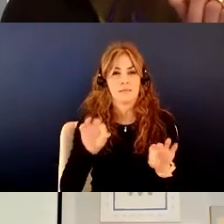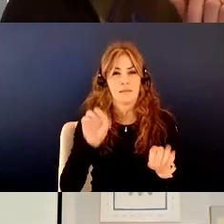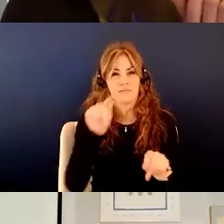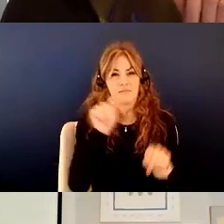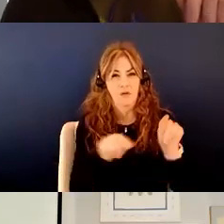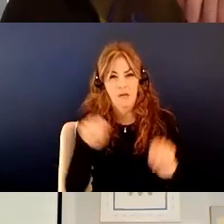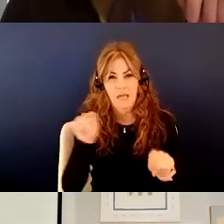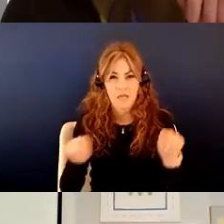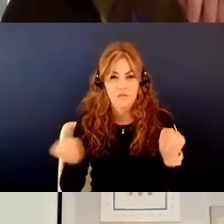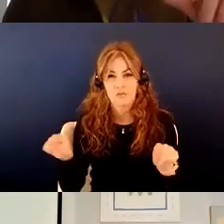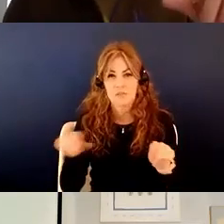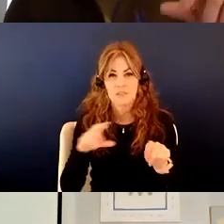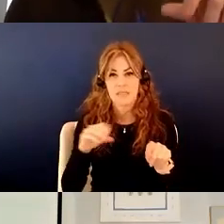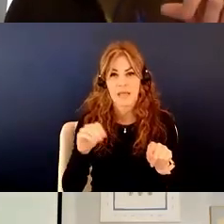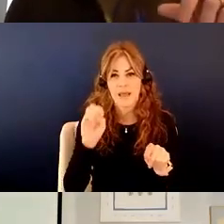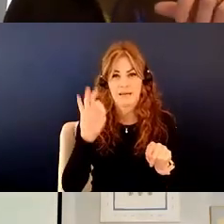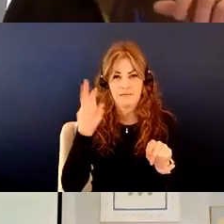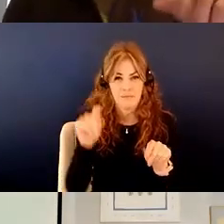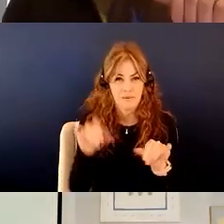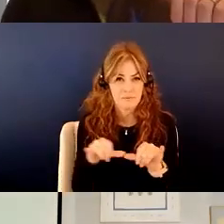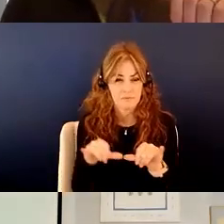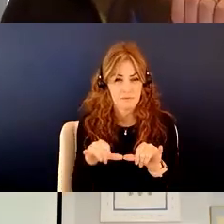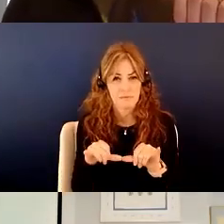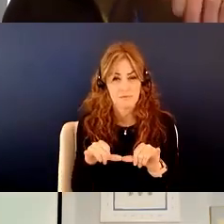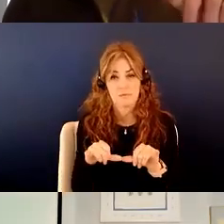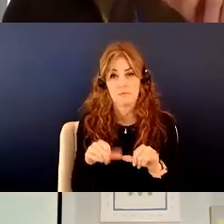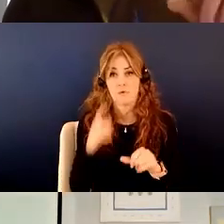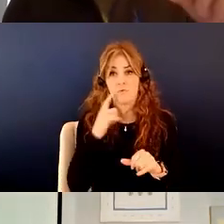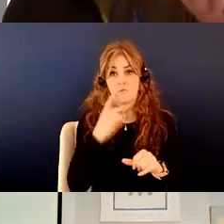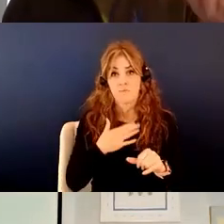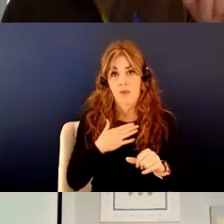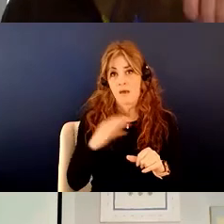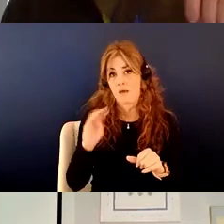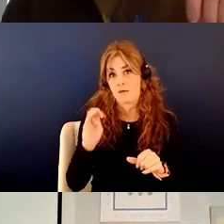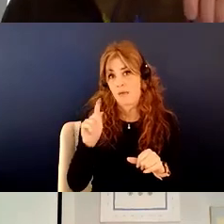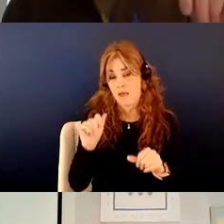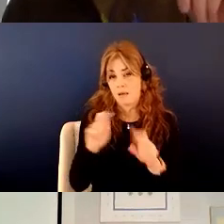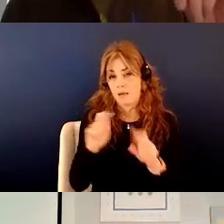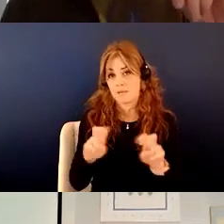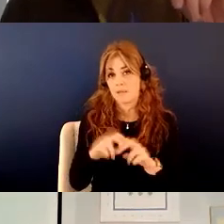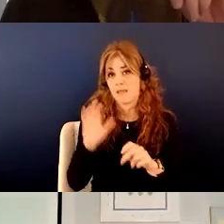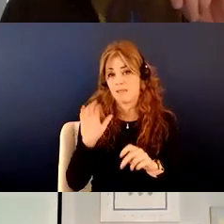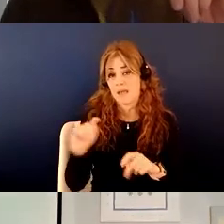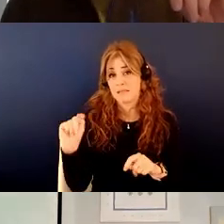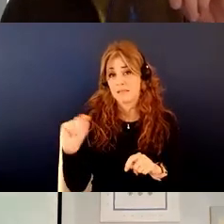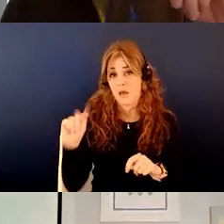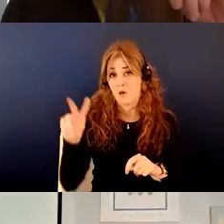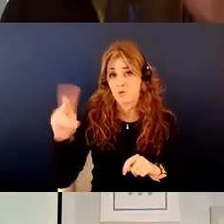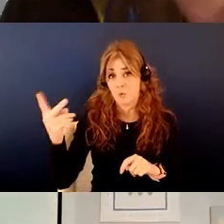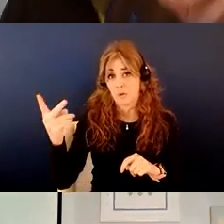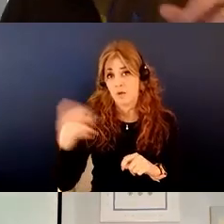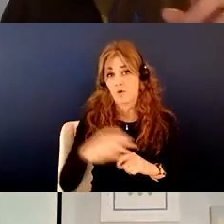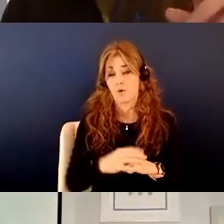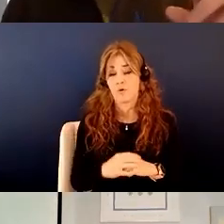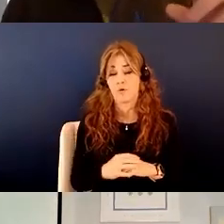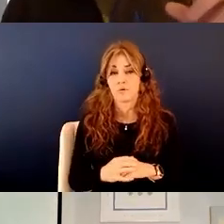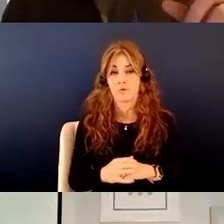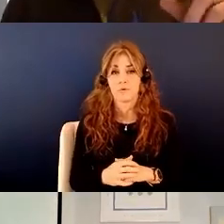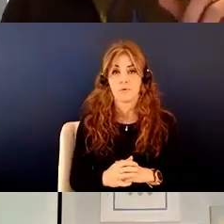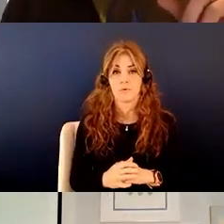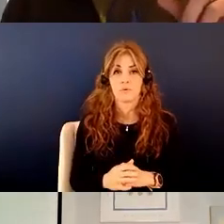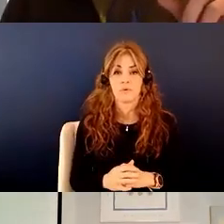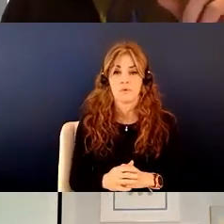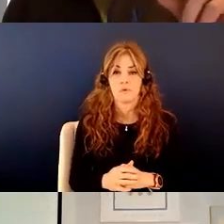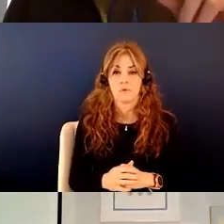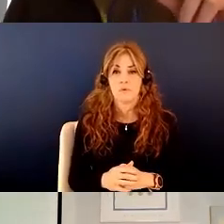that I like to do for a lot of my meta-analyses is that tau squared parameter that we had. You can kind of treat that